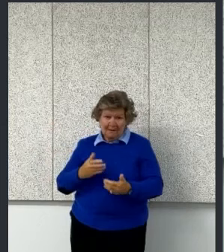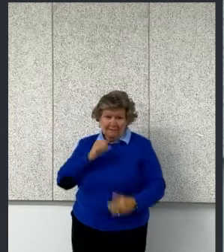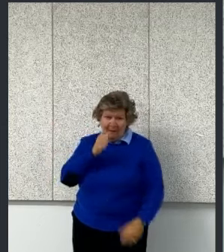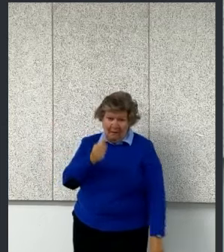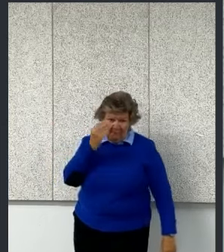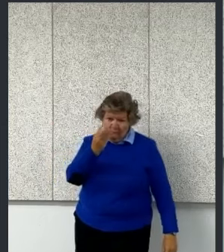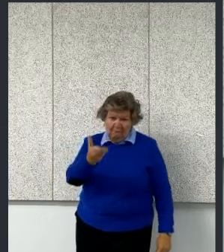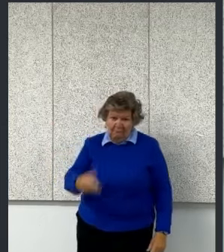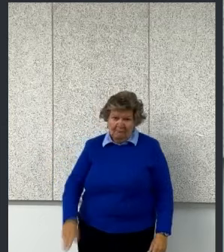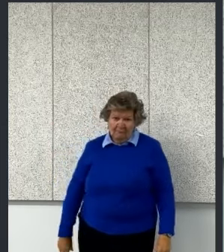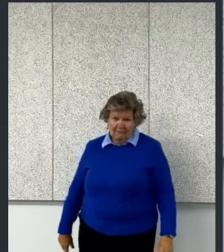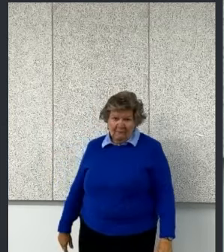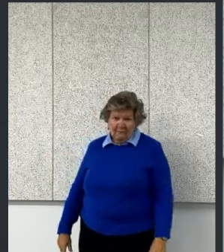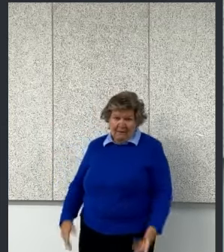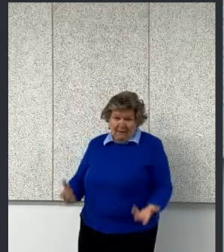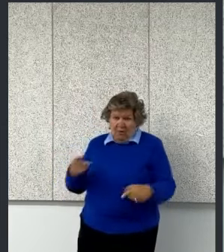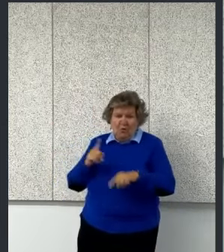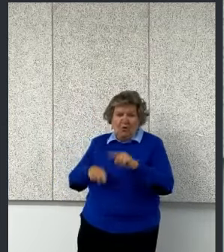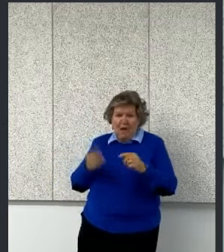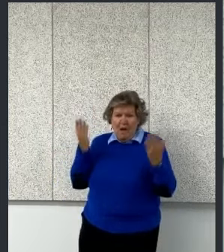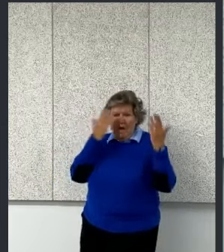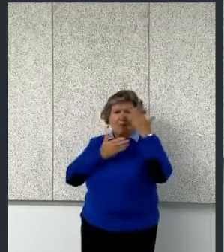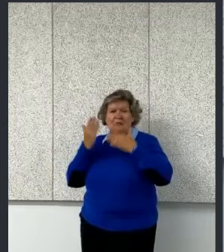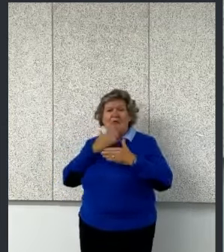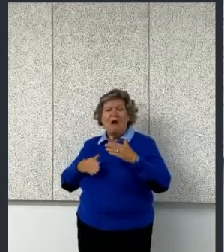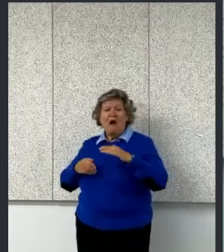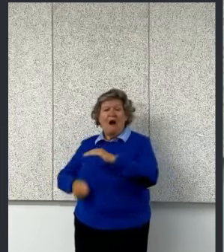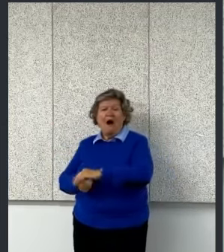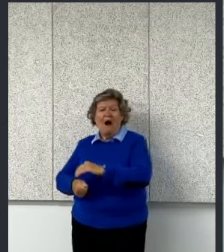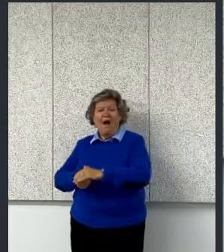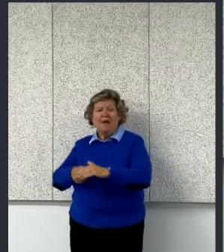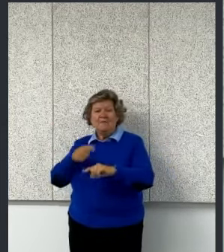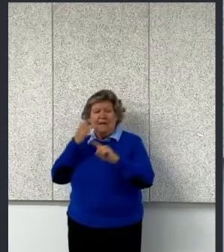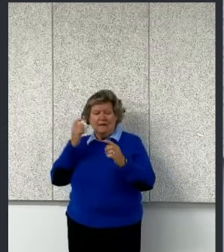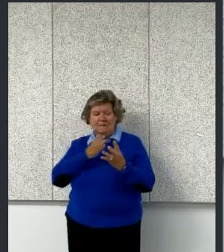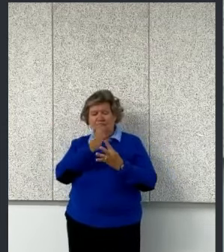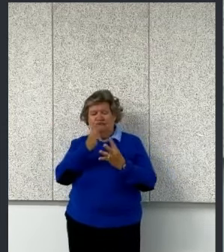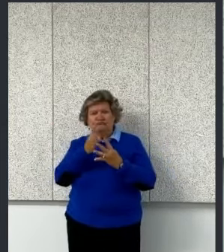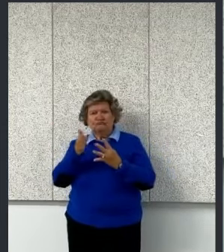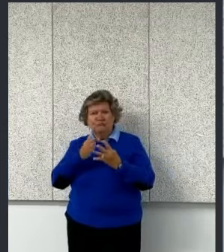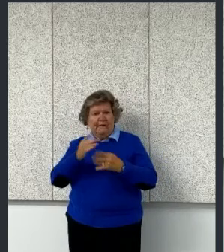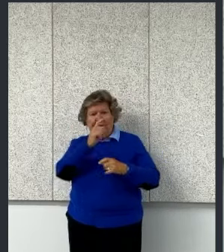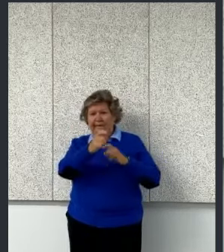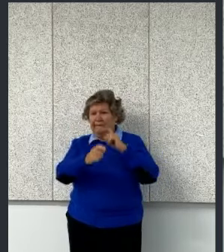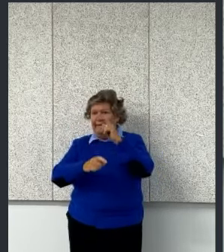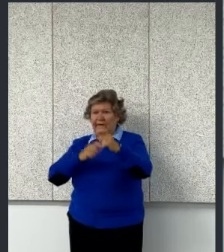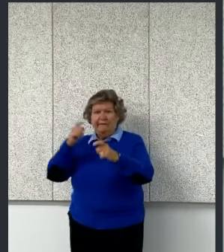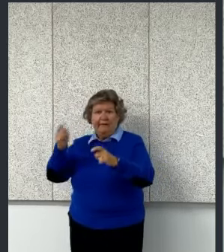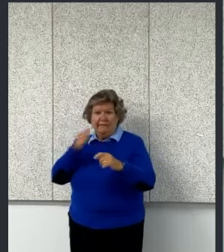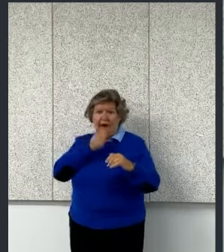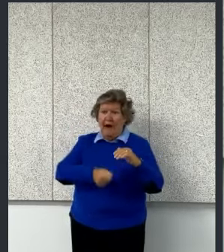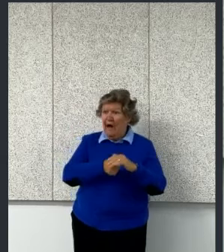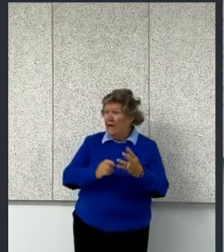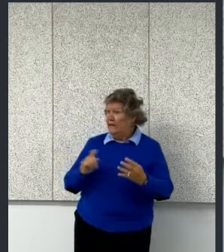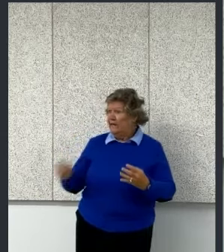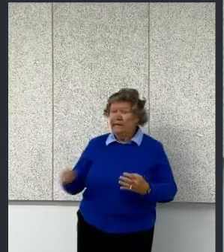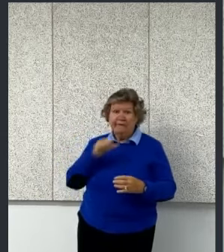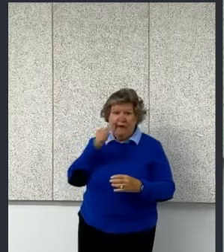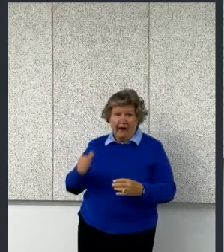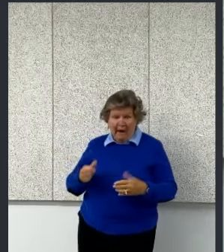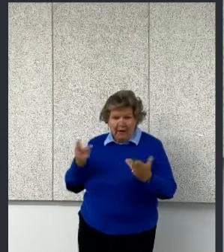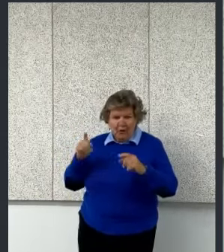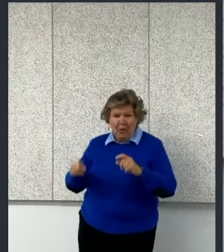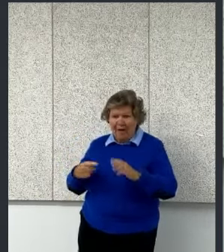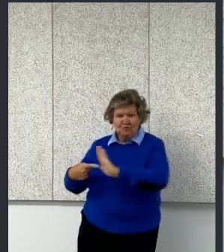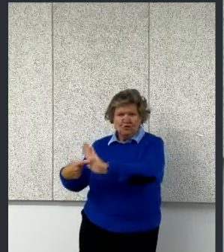to hide. They're like, there's nowhere to hide in terms mm-hmm. of the analysis around what the justice practices are,